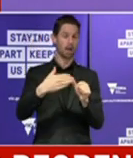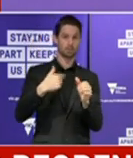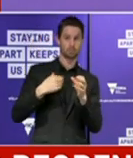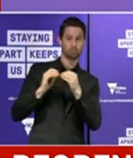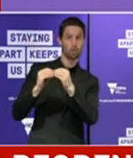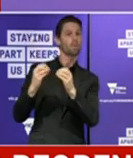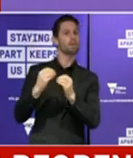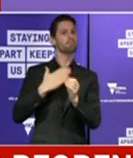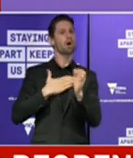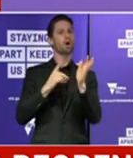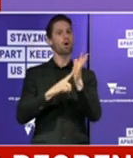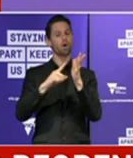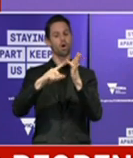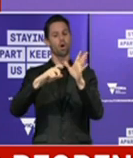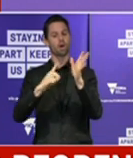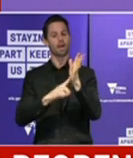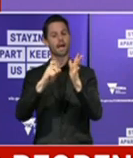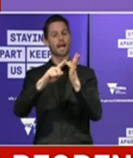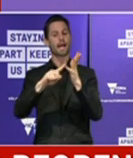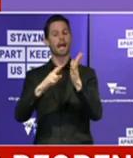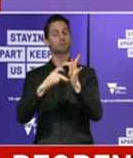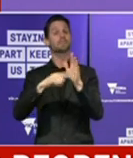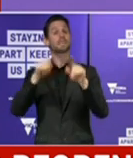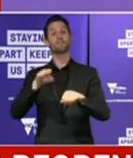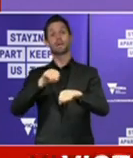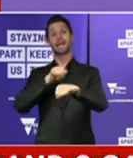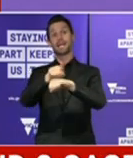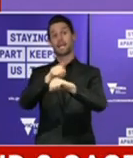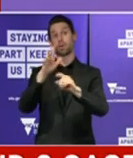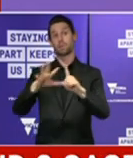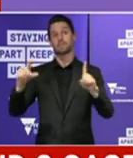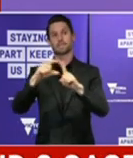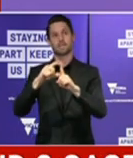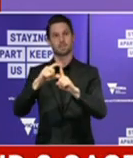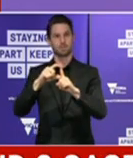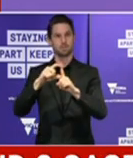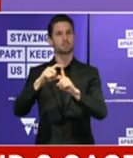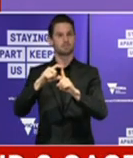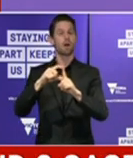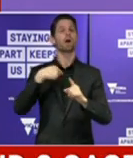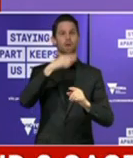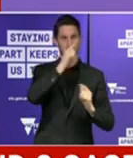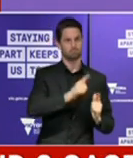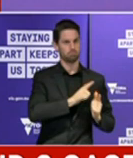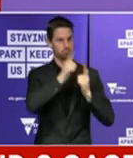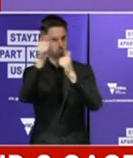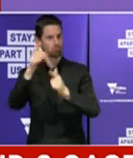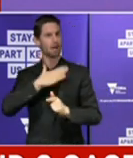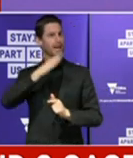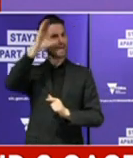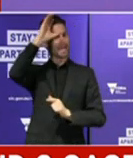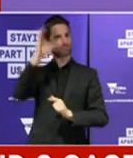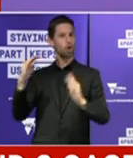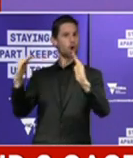Wednesday next week to go and do those important works. It will be upon the issuance by